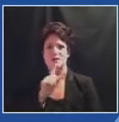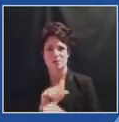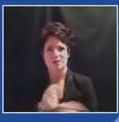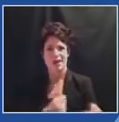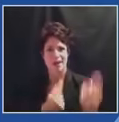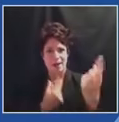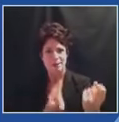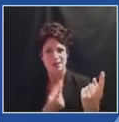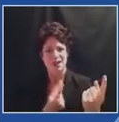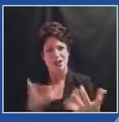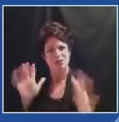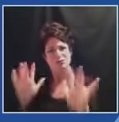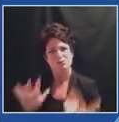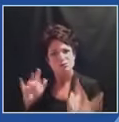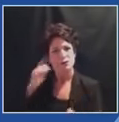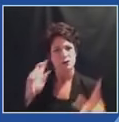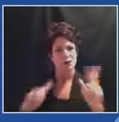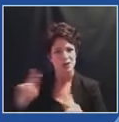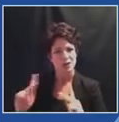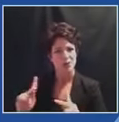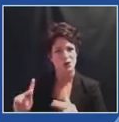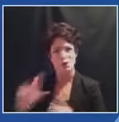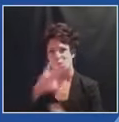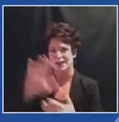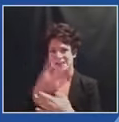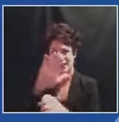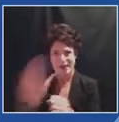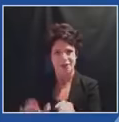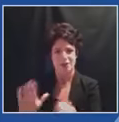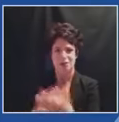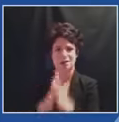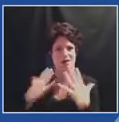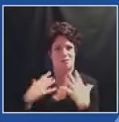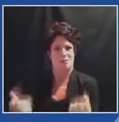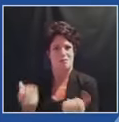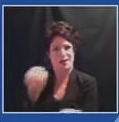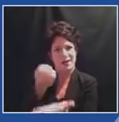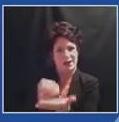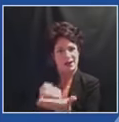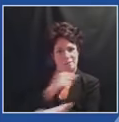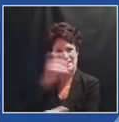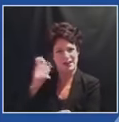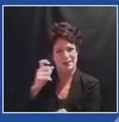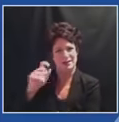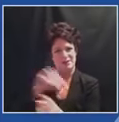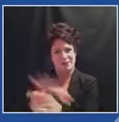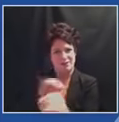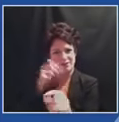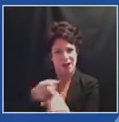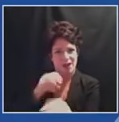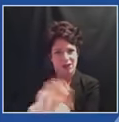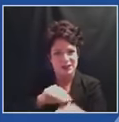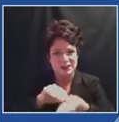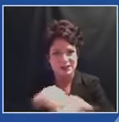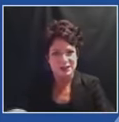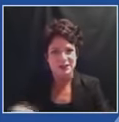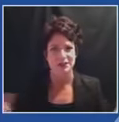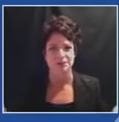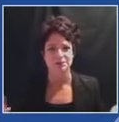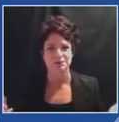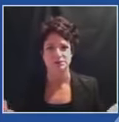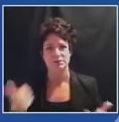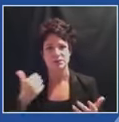the families who've never again be whole because of this virus? Has he done anything real